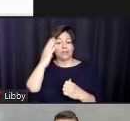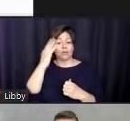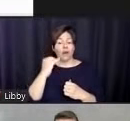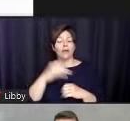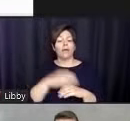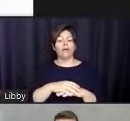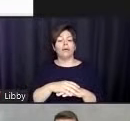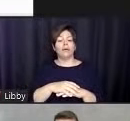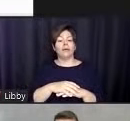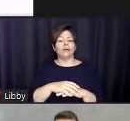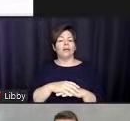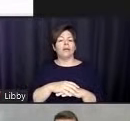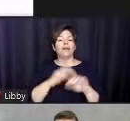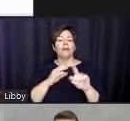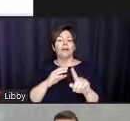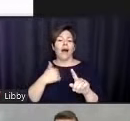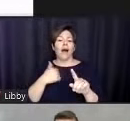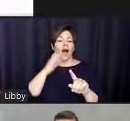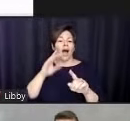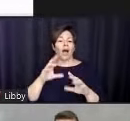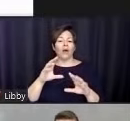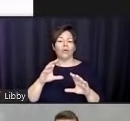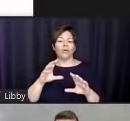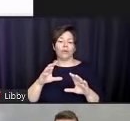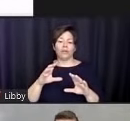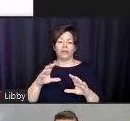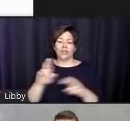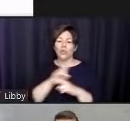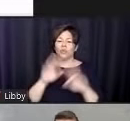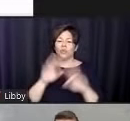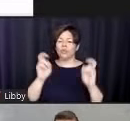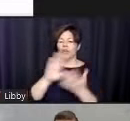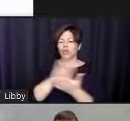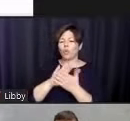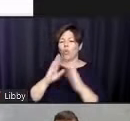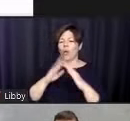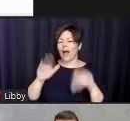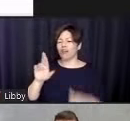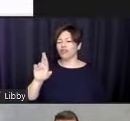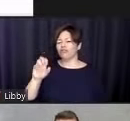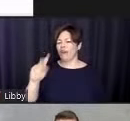and I'm going to go all Schoolhouse Rock on you for a second. And if those of